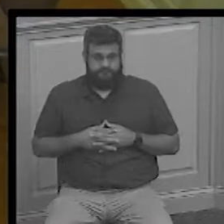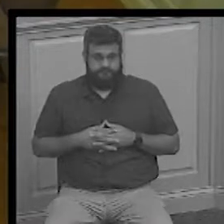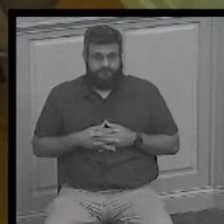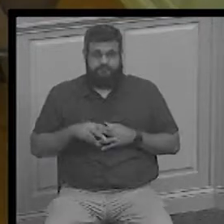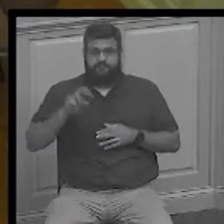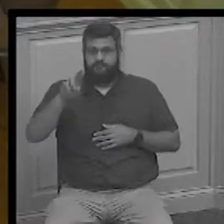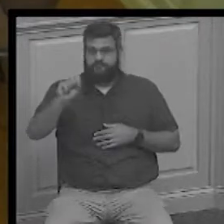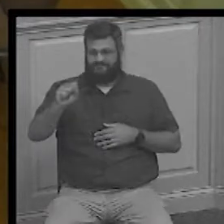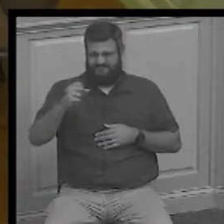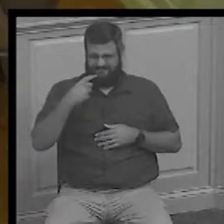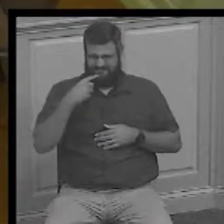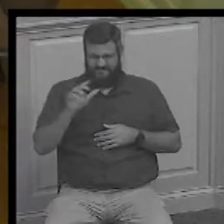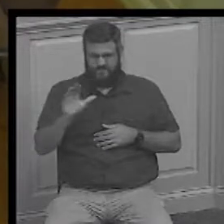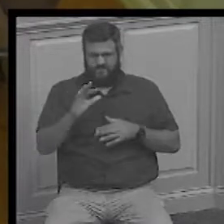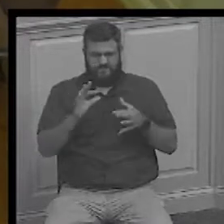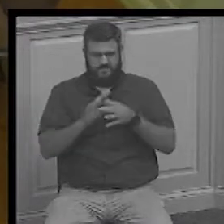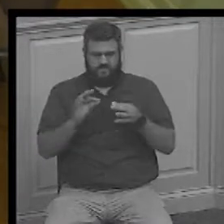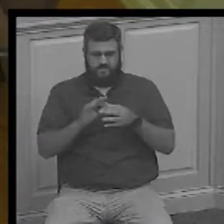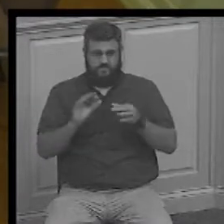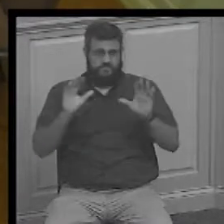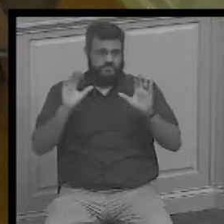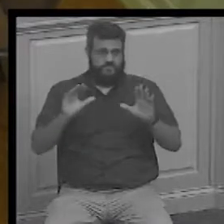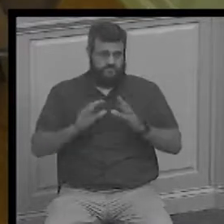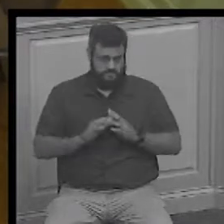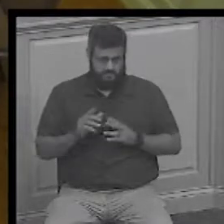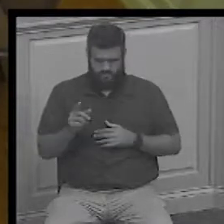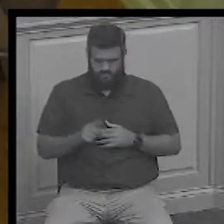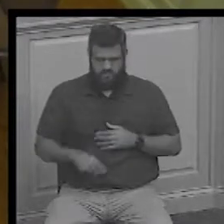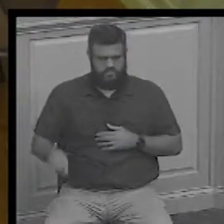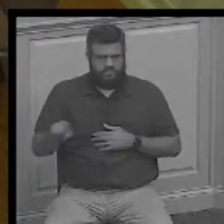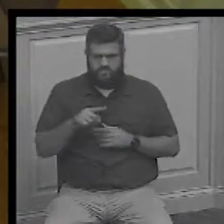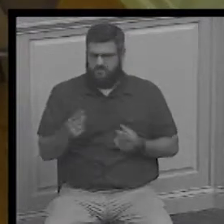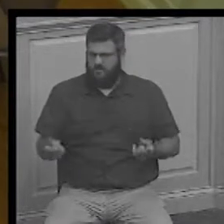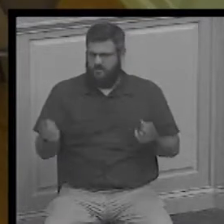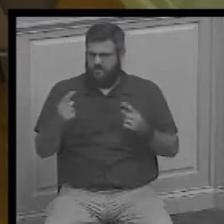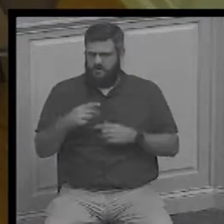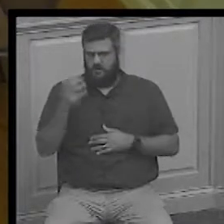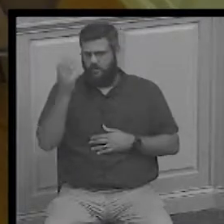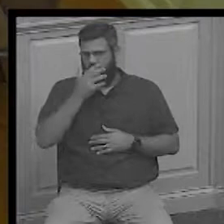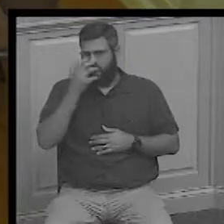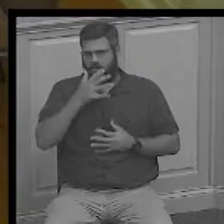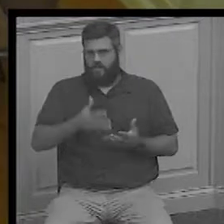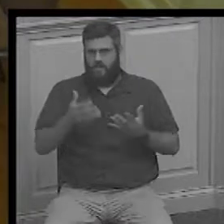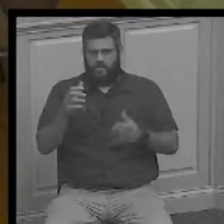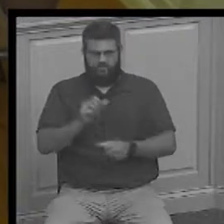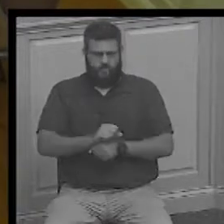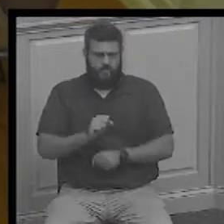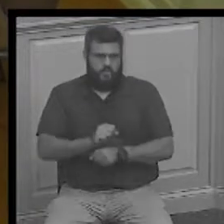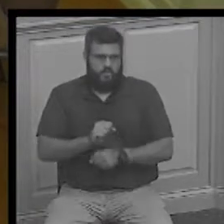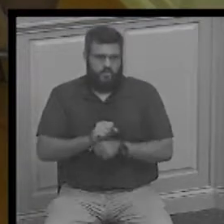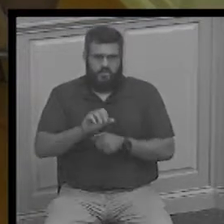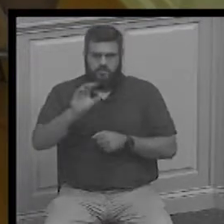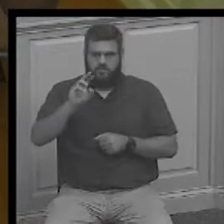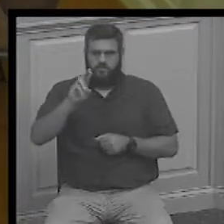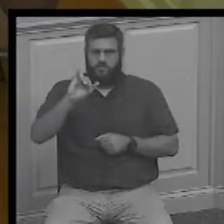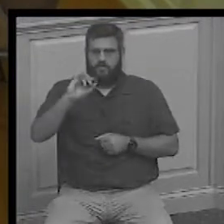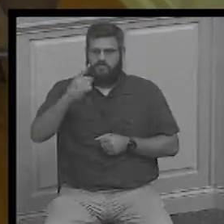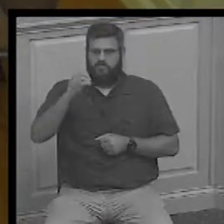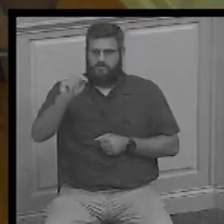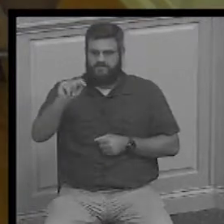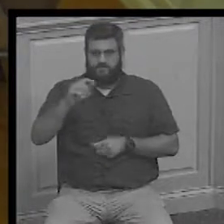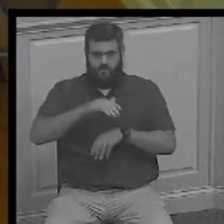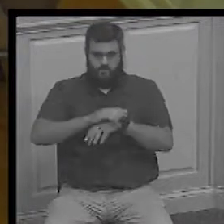are great comments. Also, you folks are here, you've done a lot of work. Bridget's here, she's on board. We have a